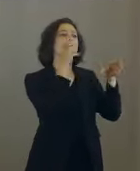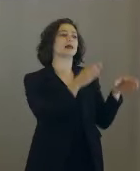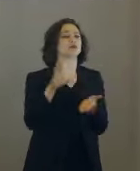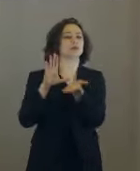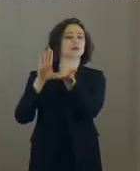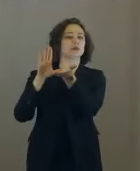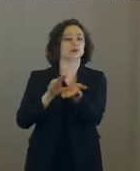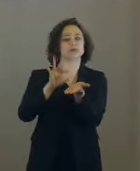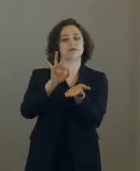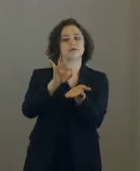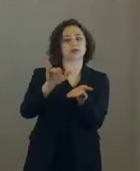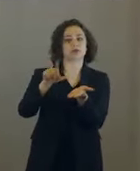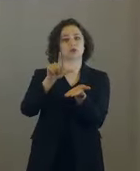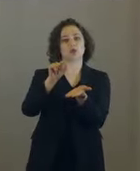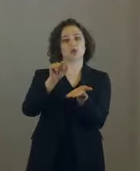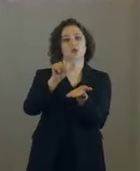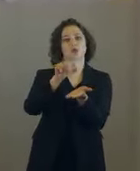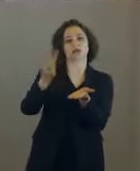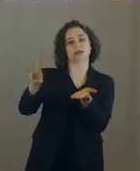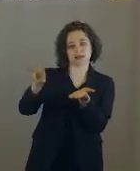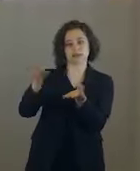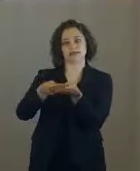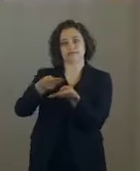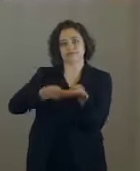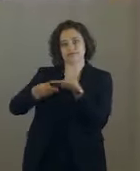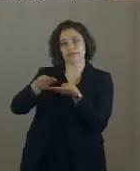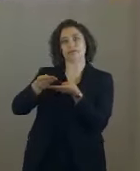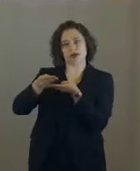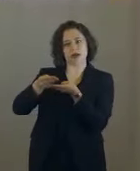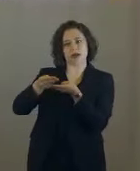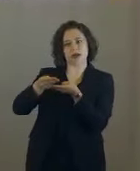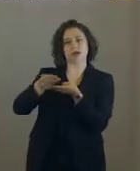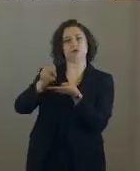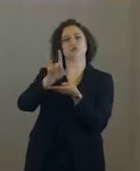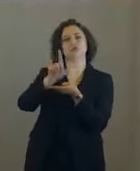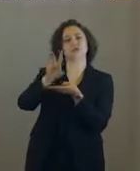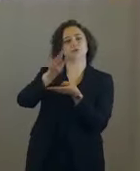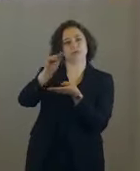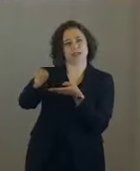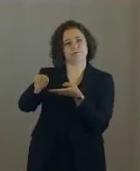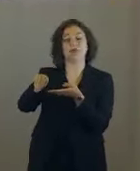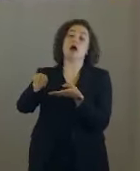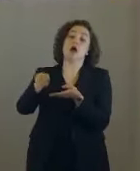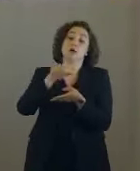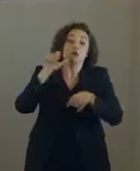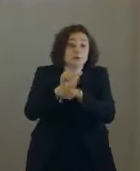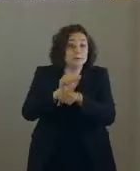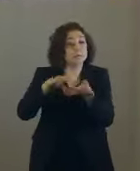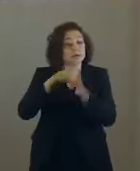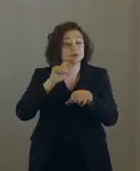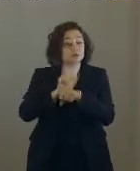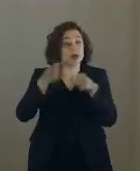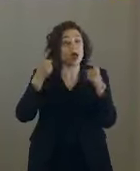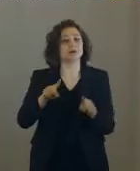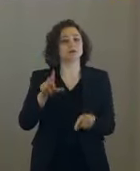26 appropriations by 15%. Again, there's no indication that's going to happen. They just want to be ready in case they need